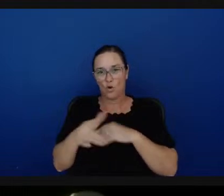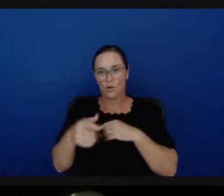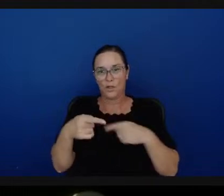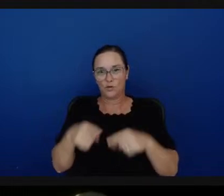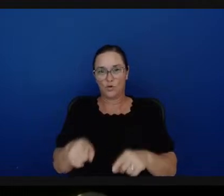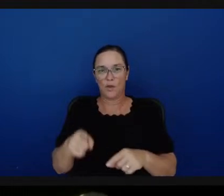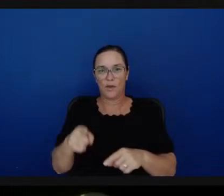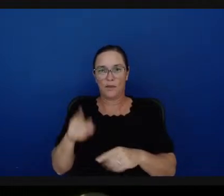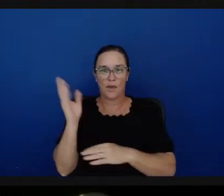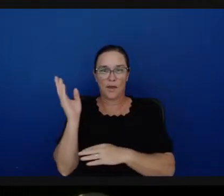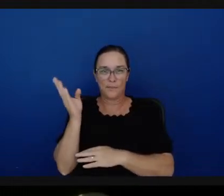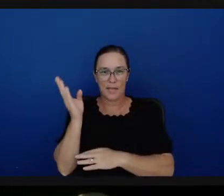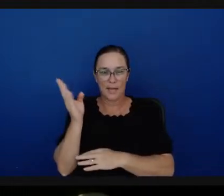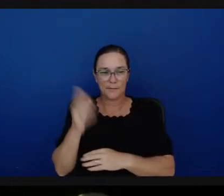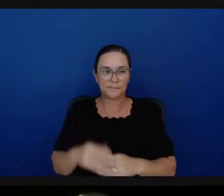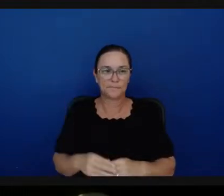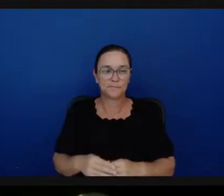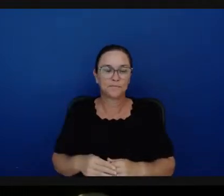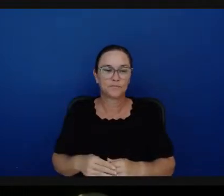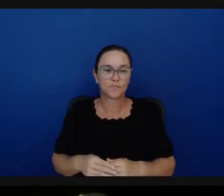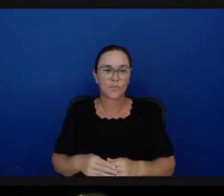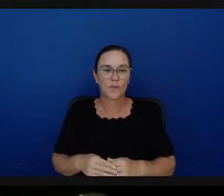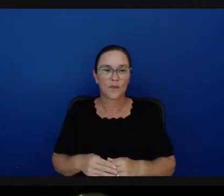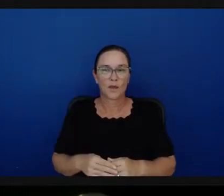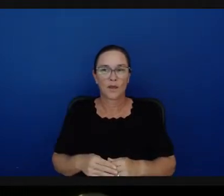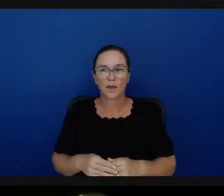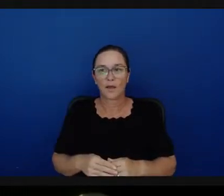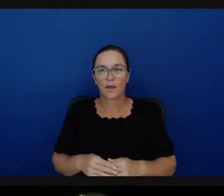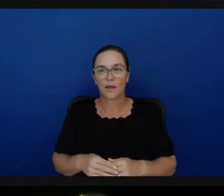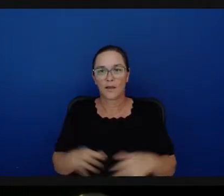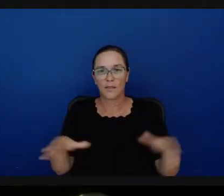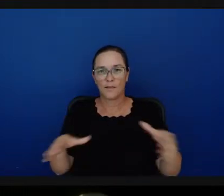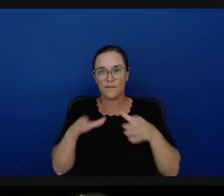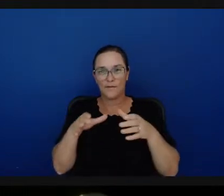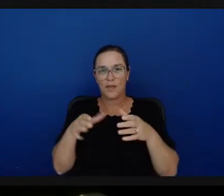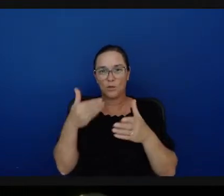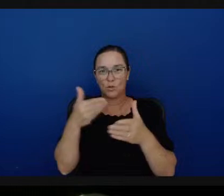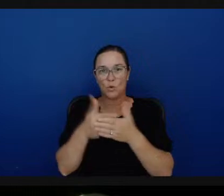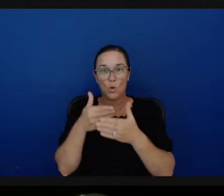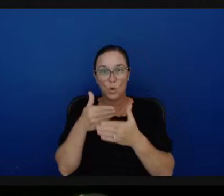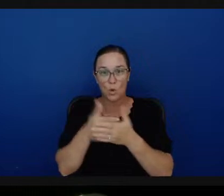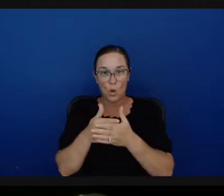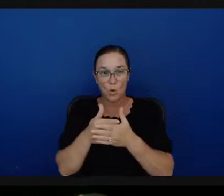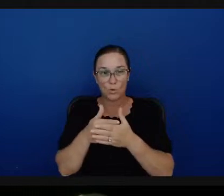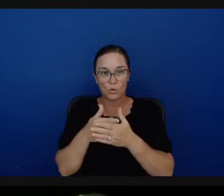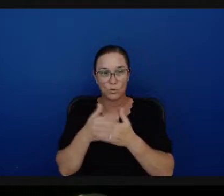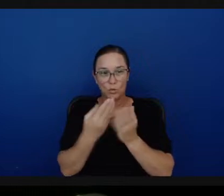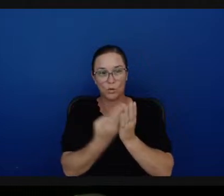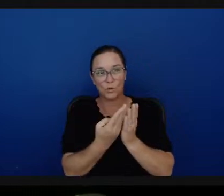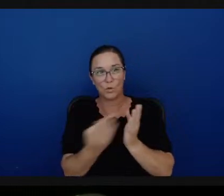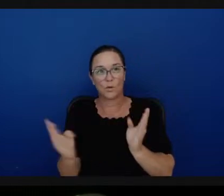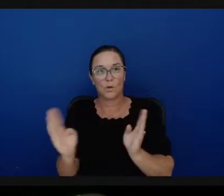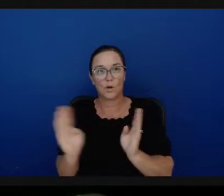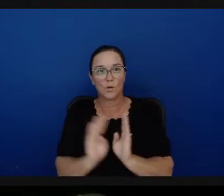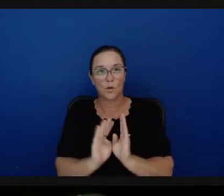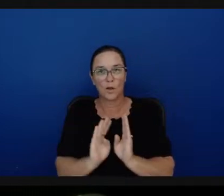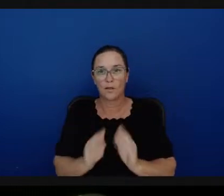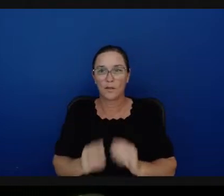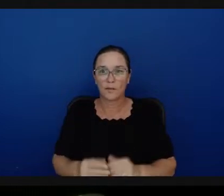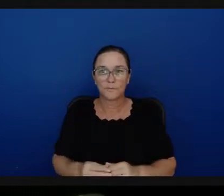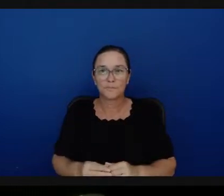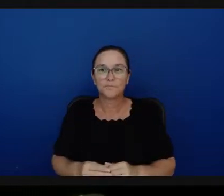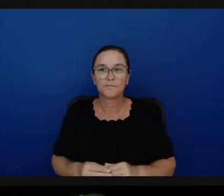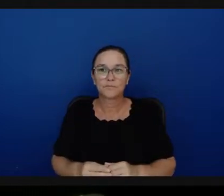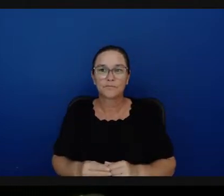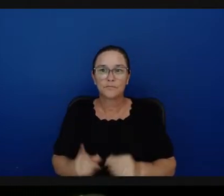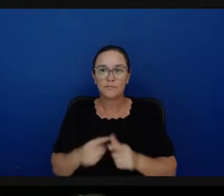the fact that the vent is so close to the top of the crater wall, relatively speaking to before, also allows it to waft